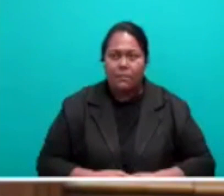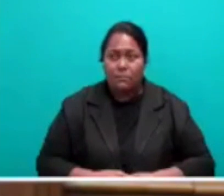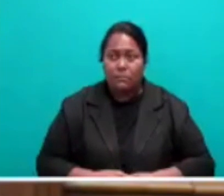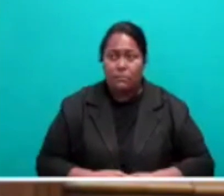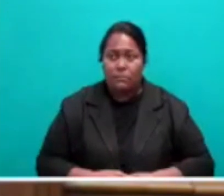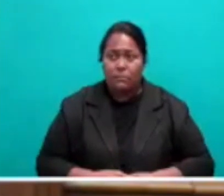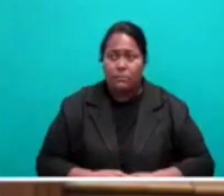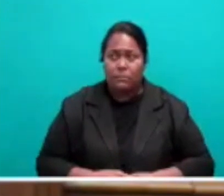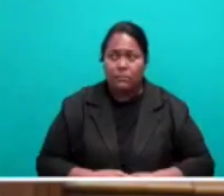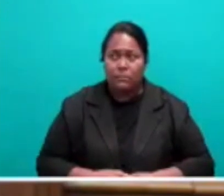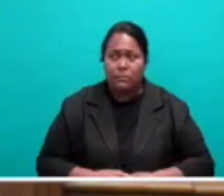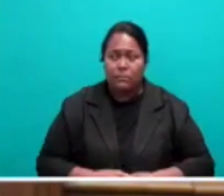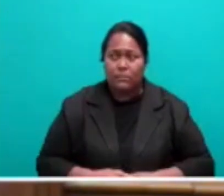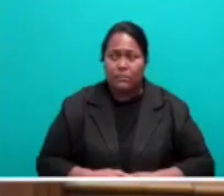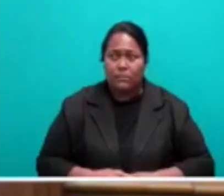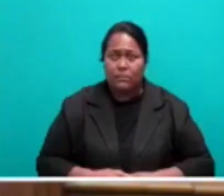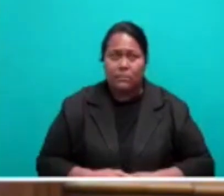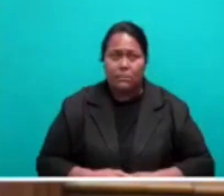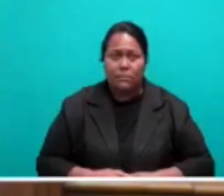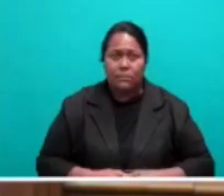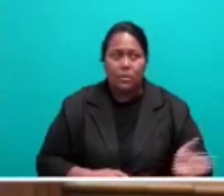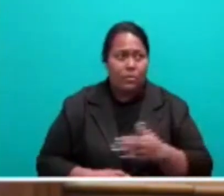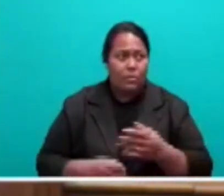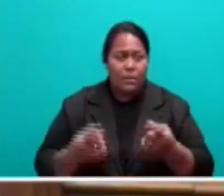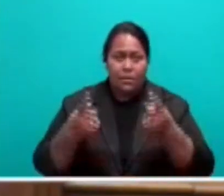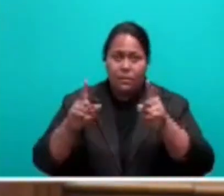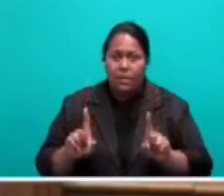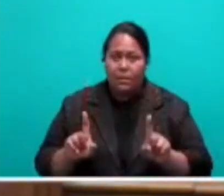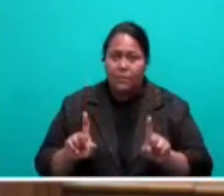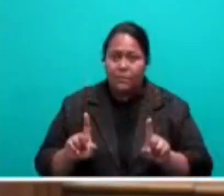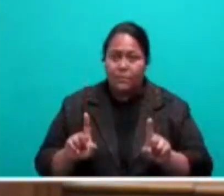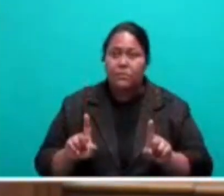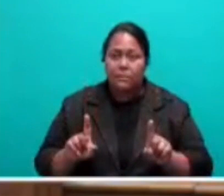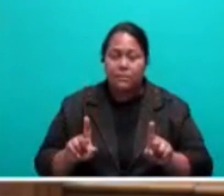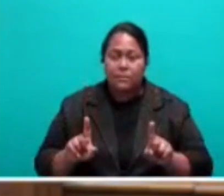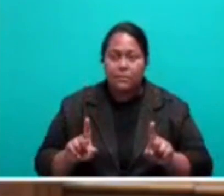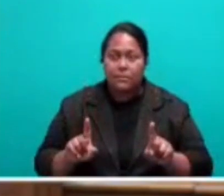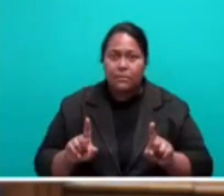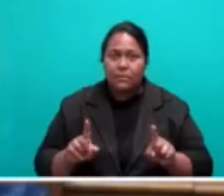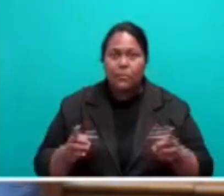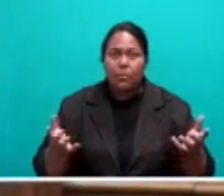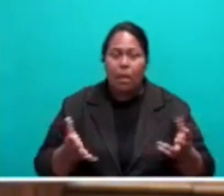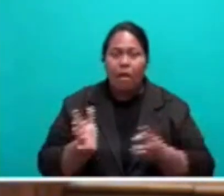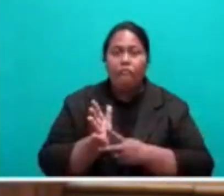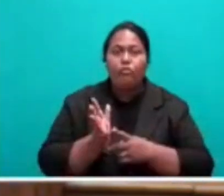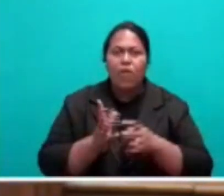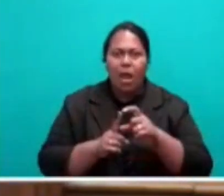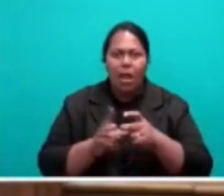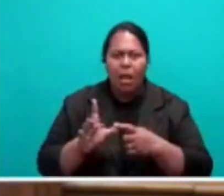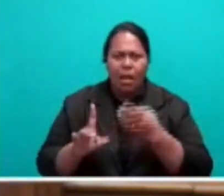late Sitiveni Rabuka and the people that were known of Bunda.